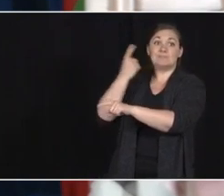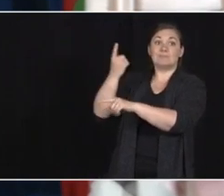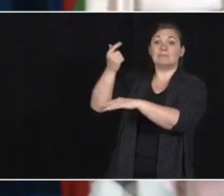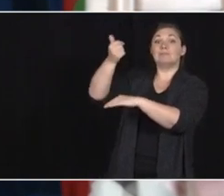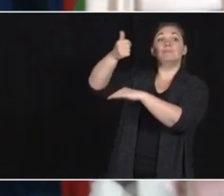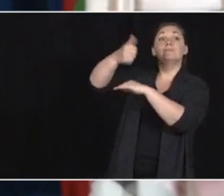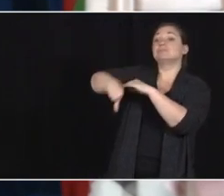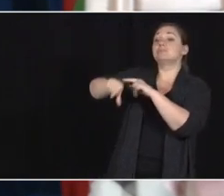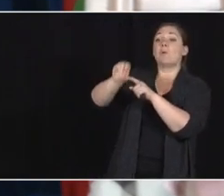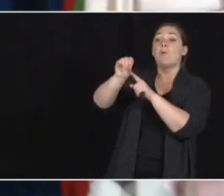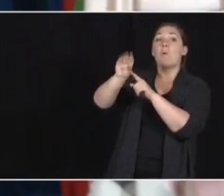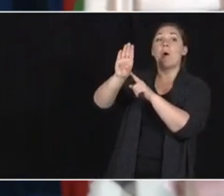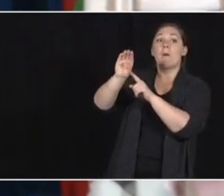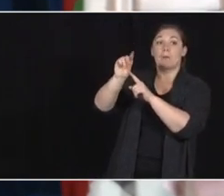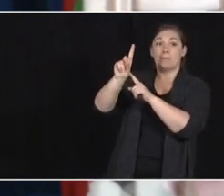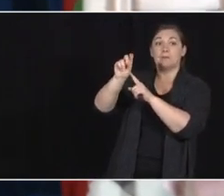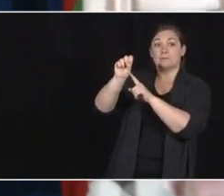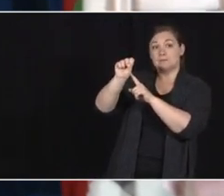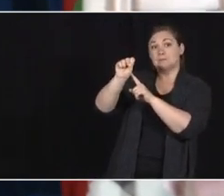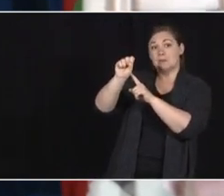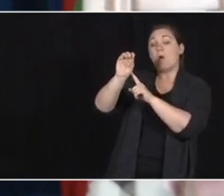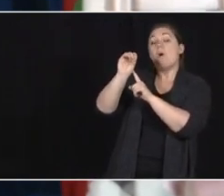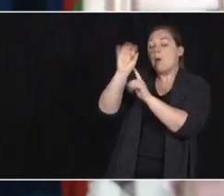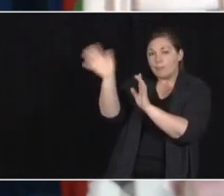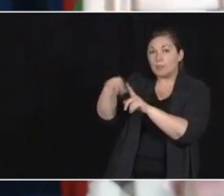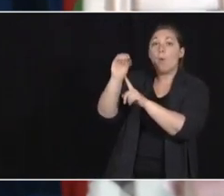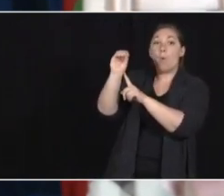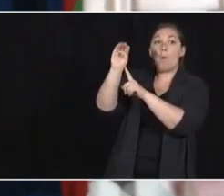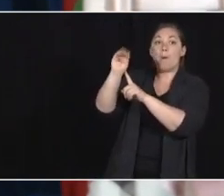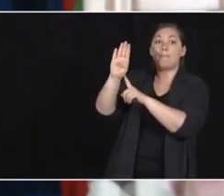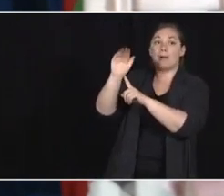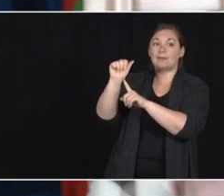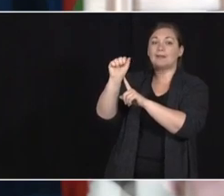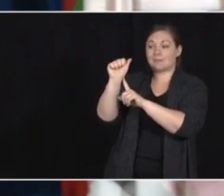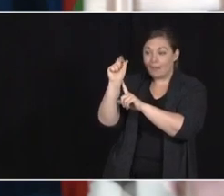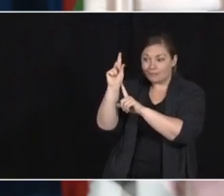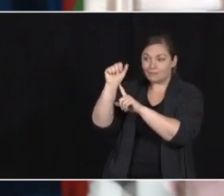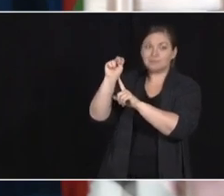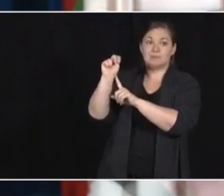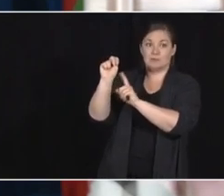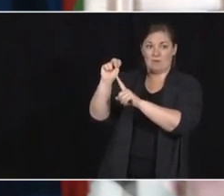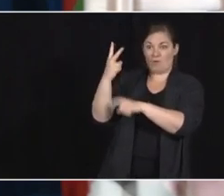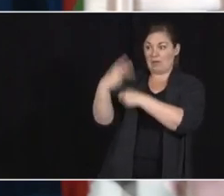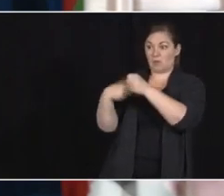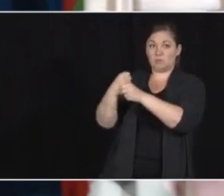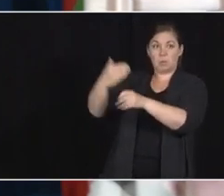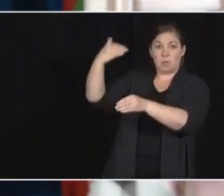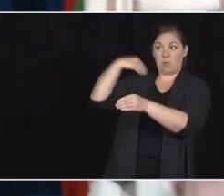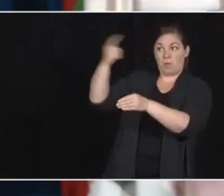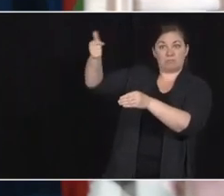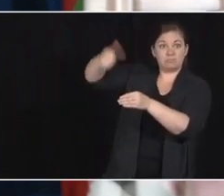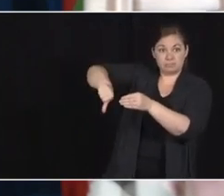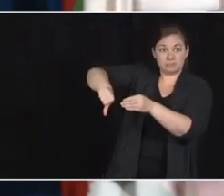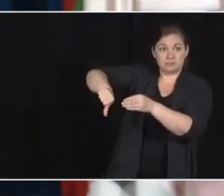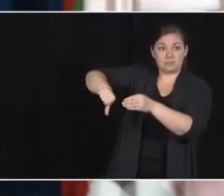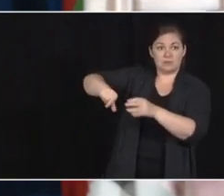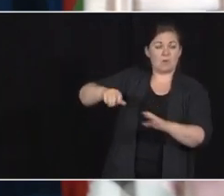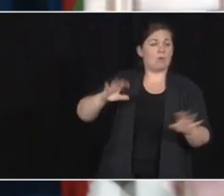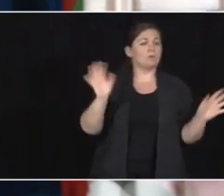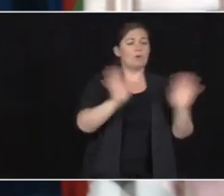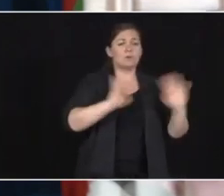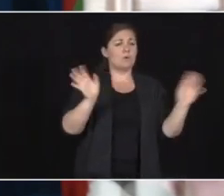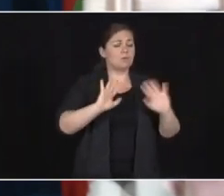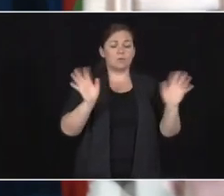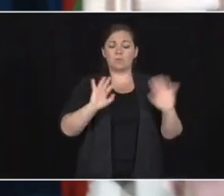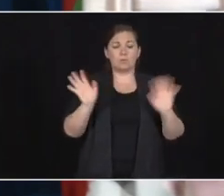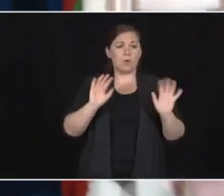No, I don't regret it, because we're going to have a strong independent commission that will be able to go in and get the